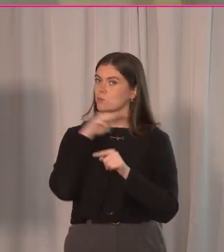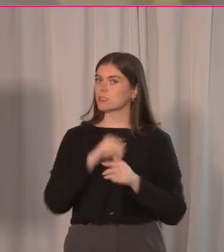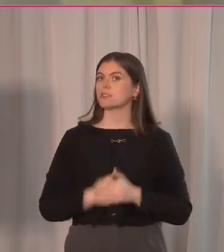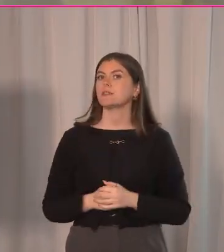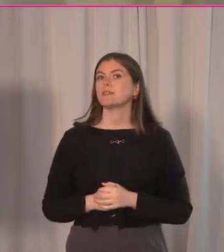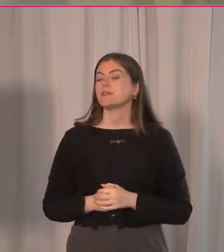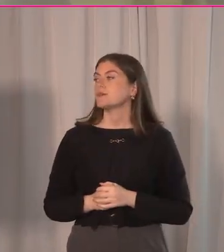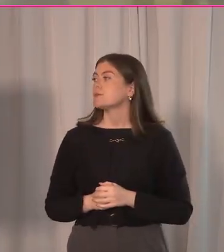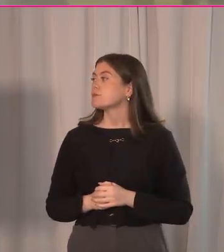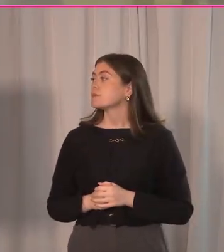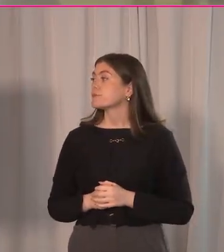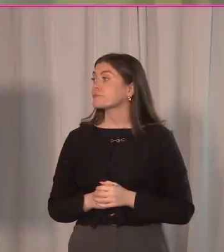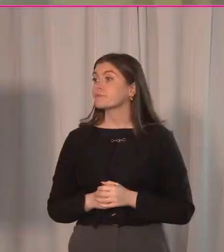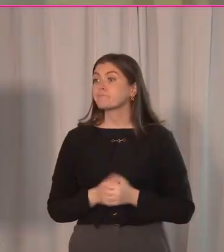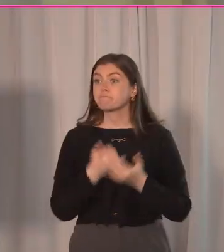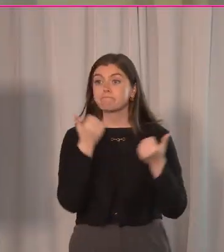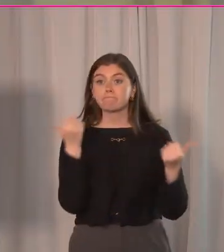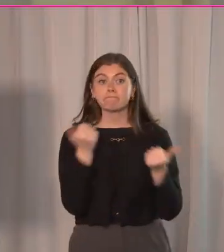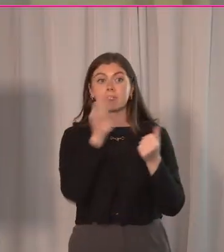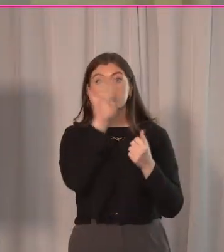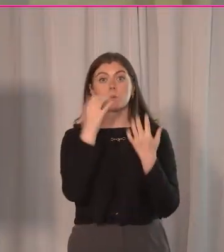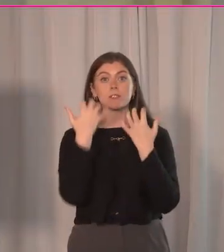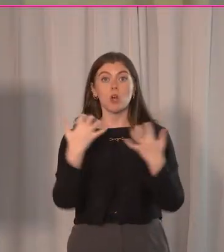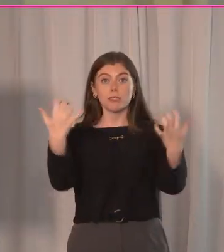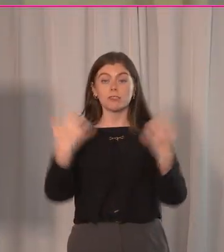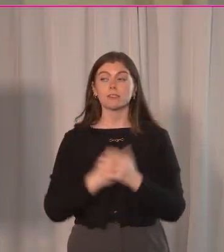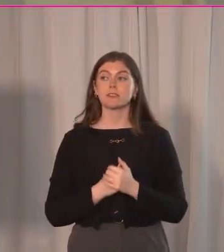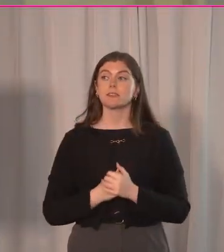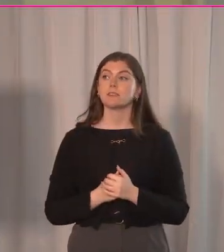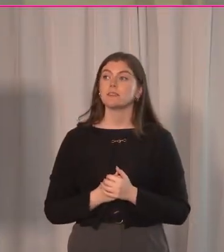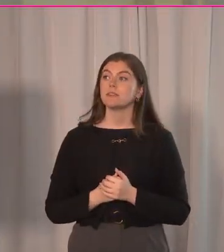Okay, have we any other questions from the floor?